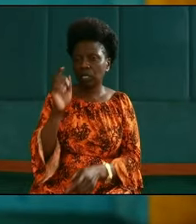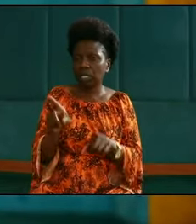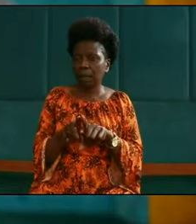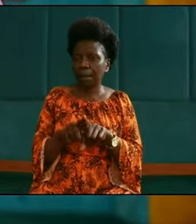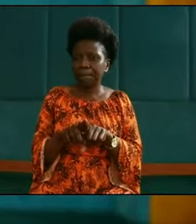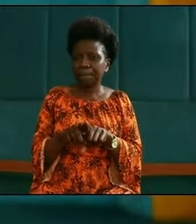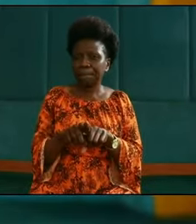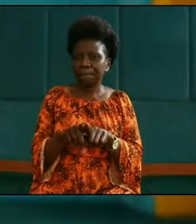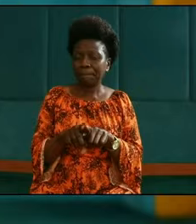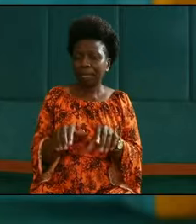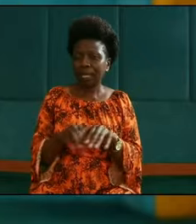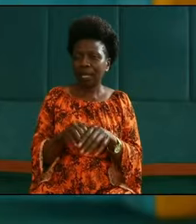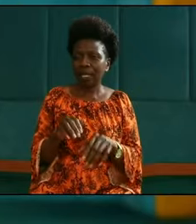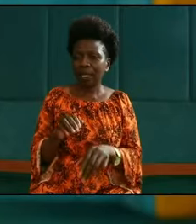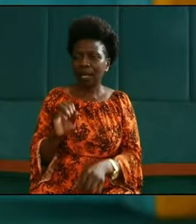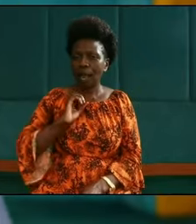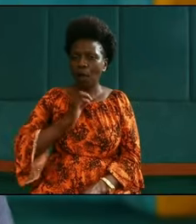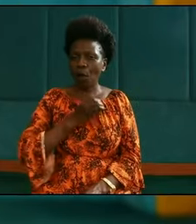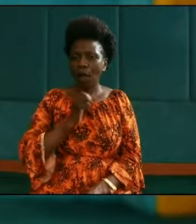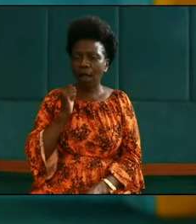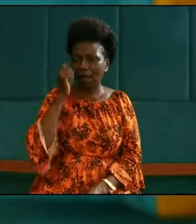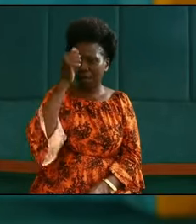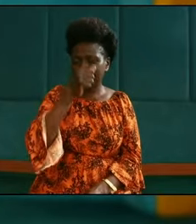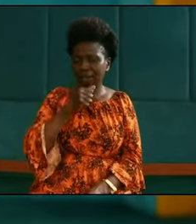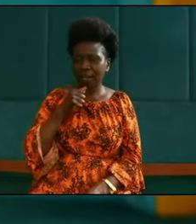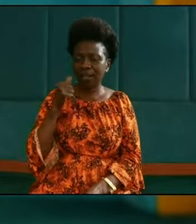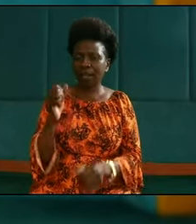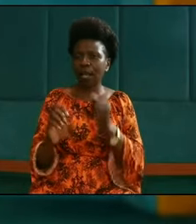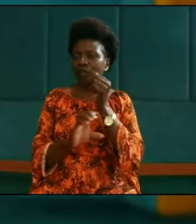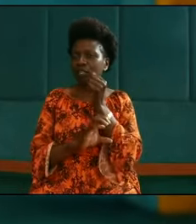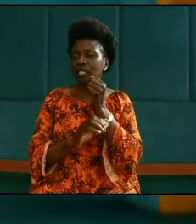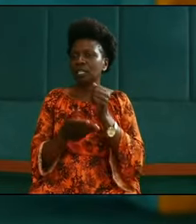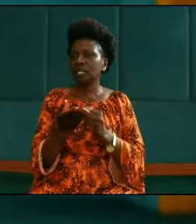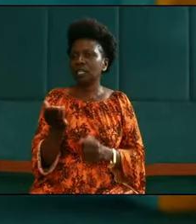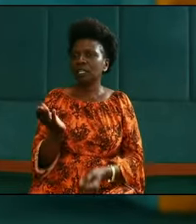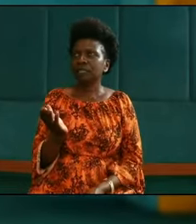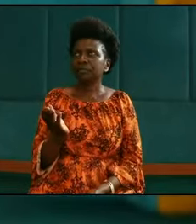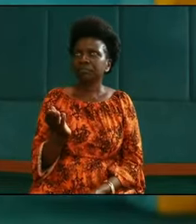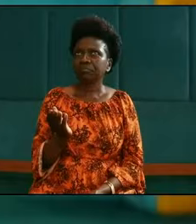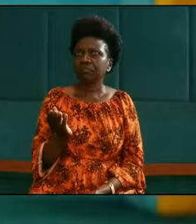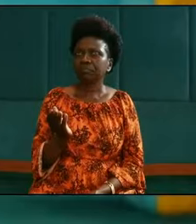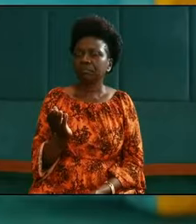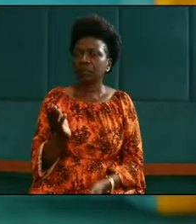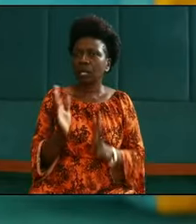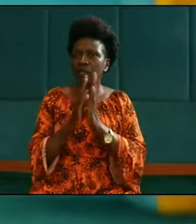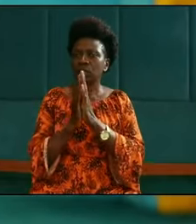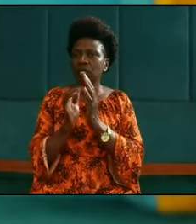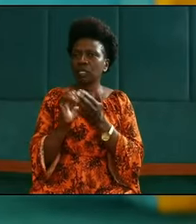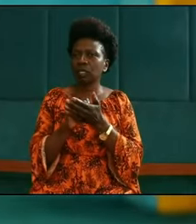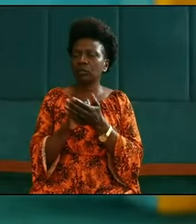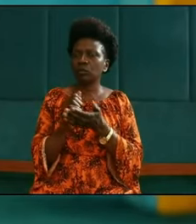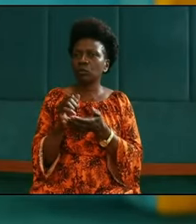like in our African countries, there's a suit that was